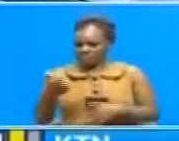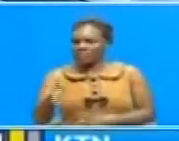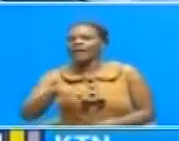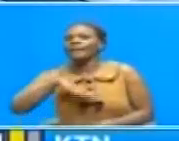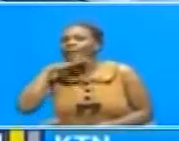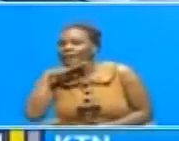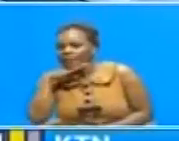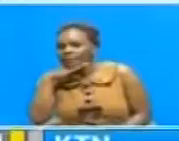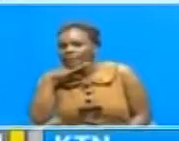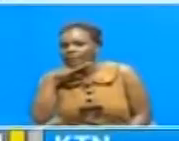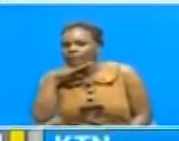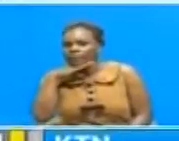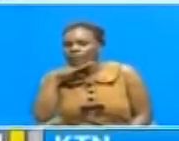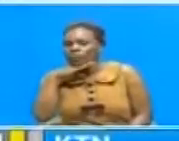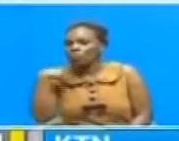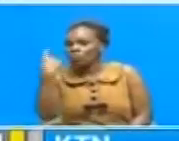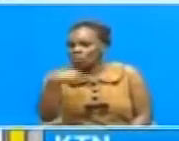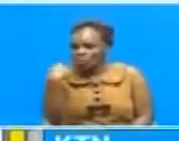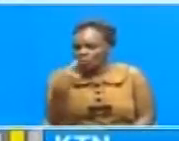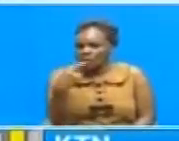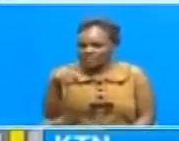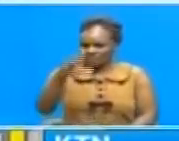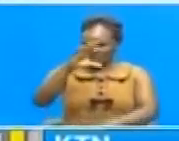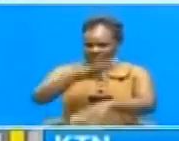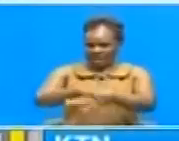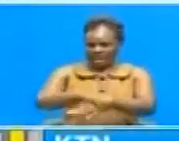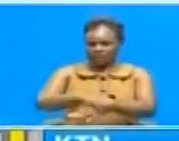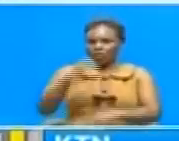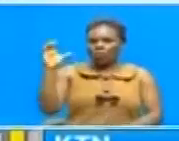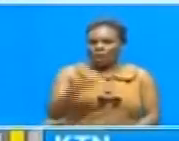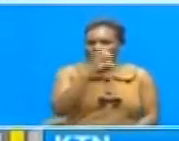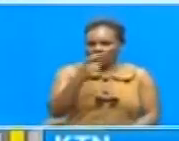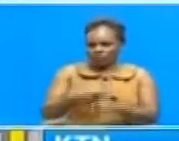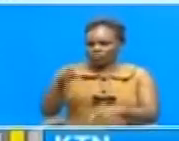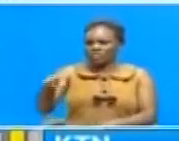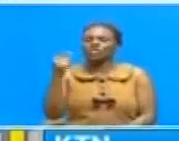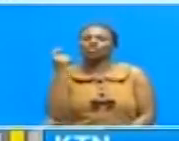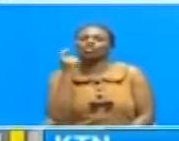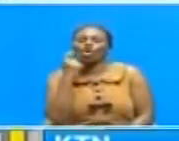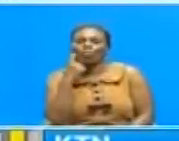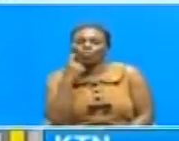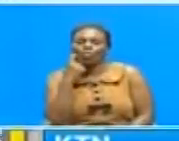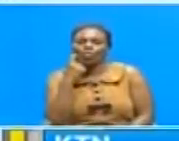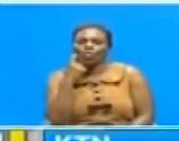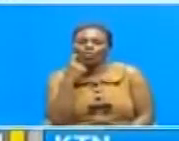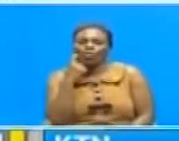dying mm-hmm. were getting the brews from these shops. From these